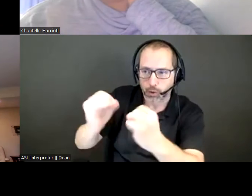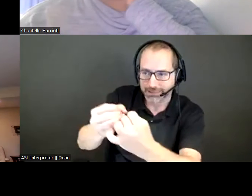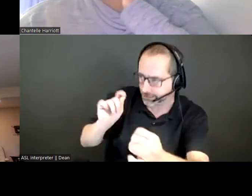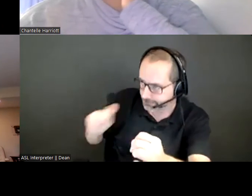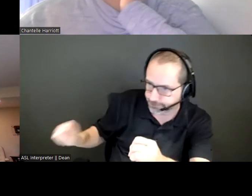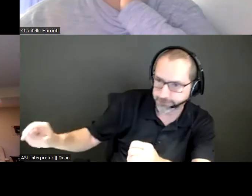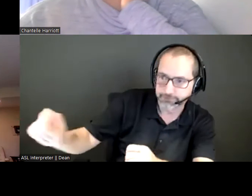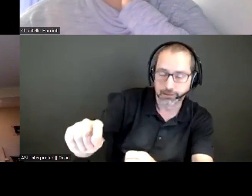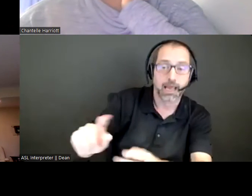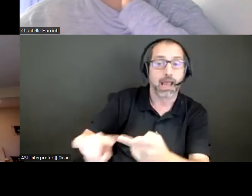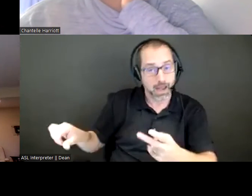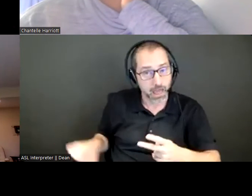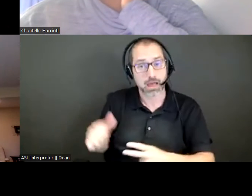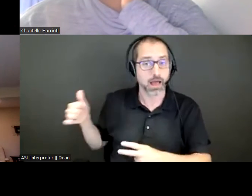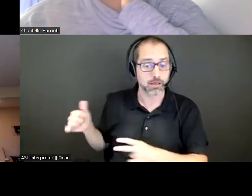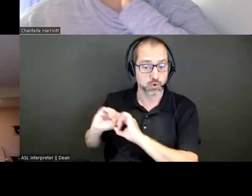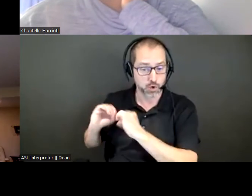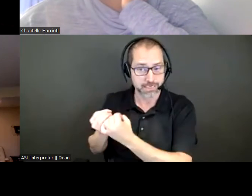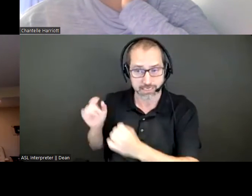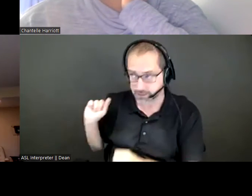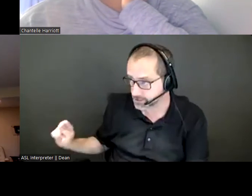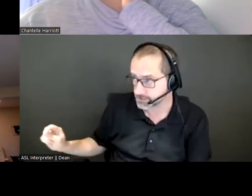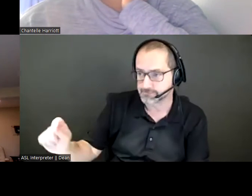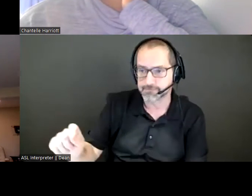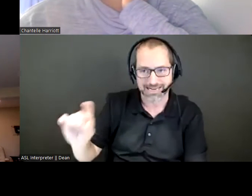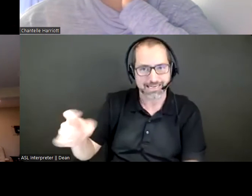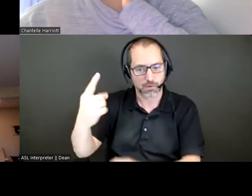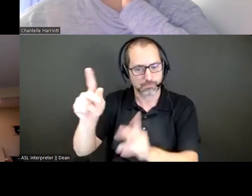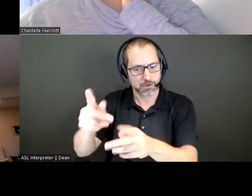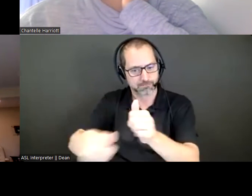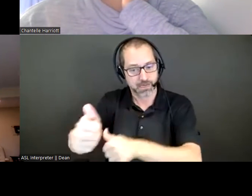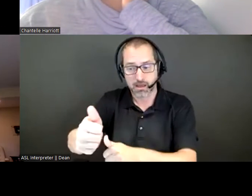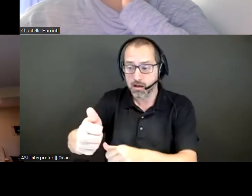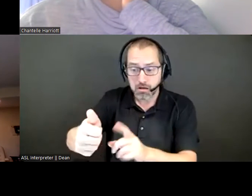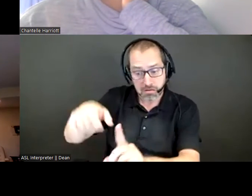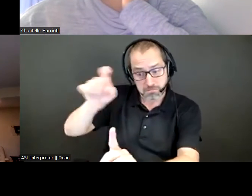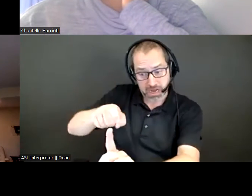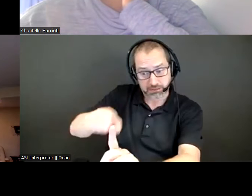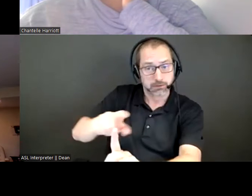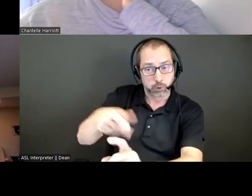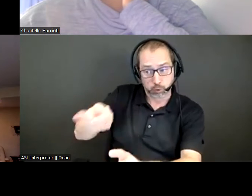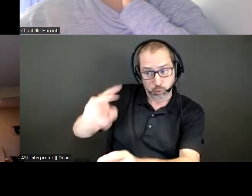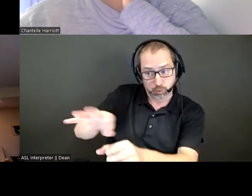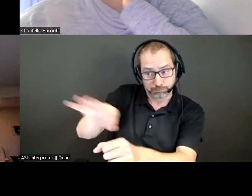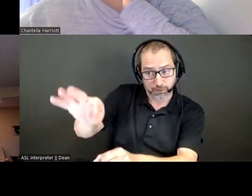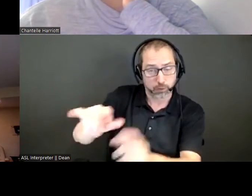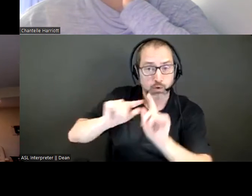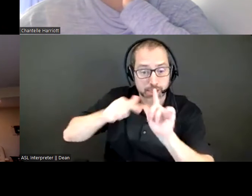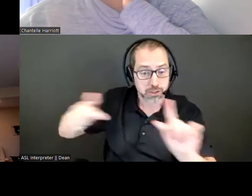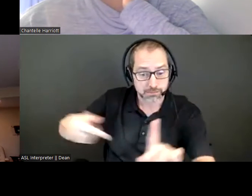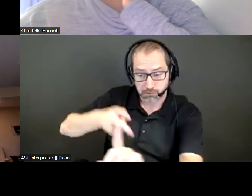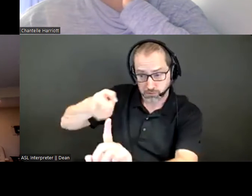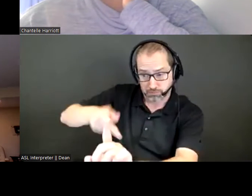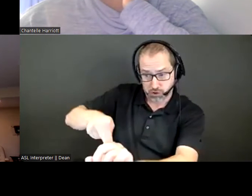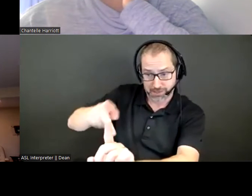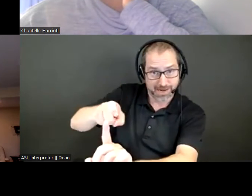organizations. And they don't particularly have to be Two-Spirit or LGBTQ. They can be persons who